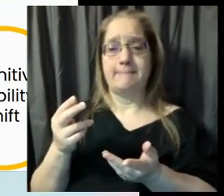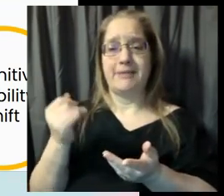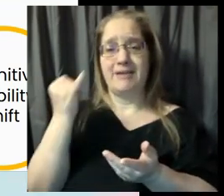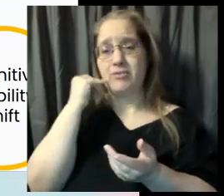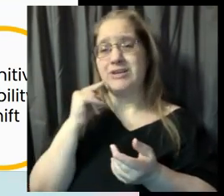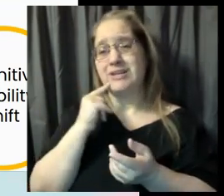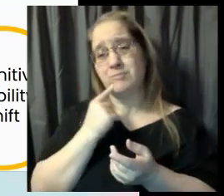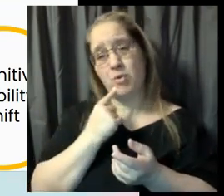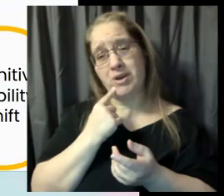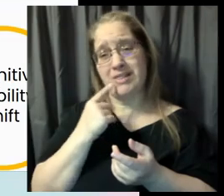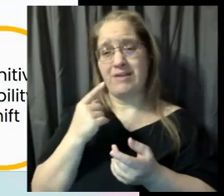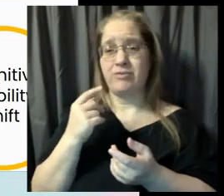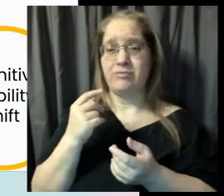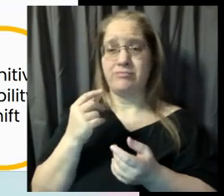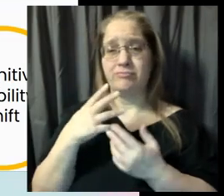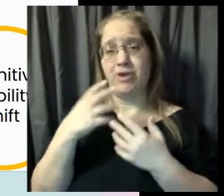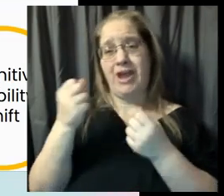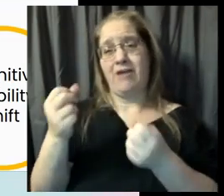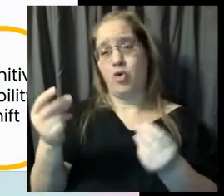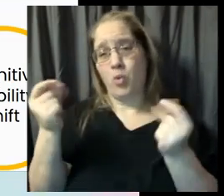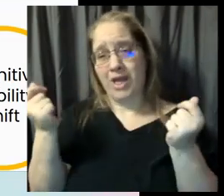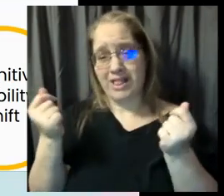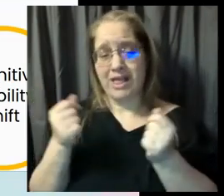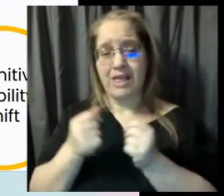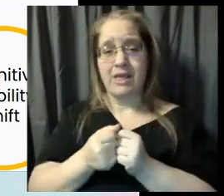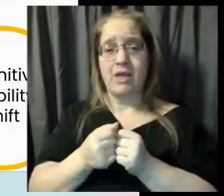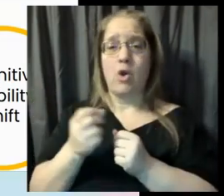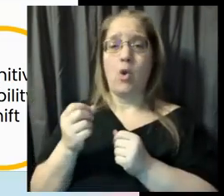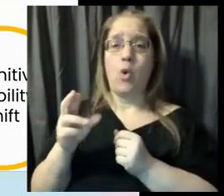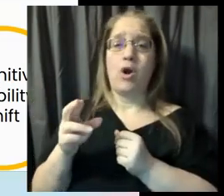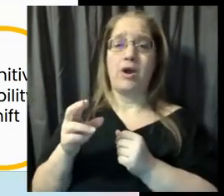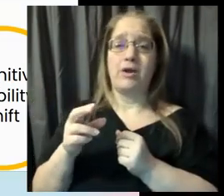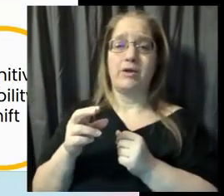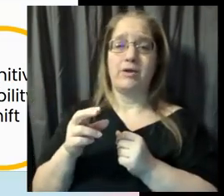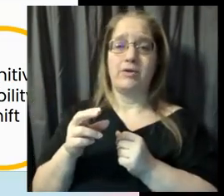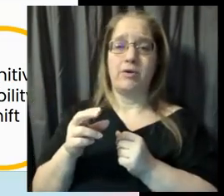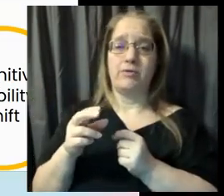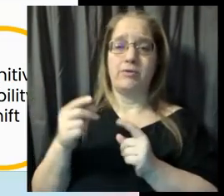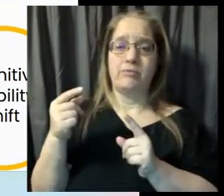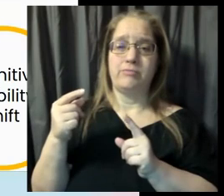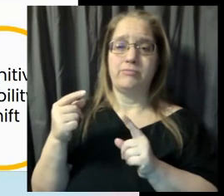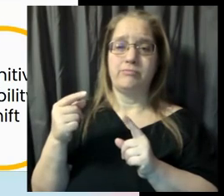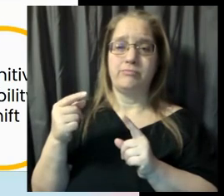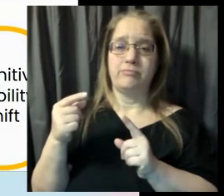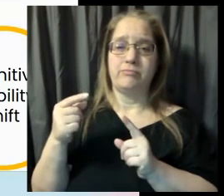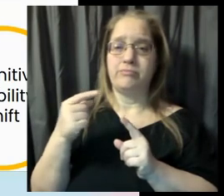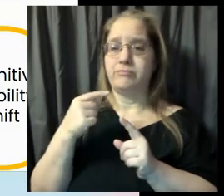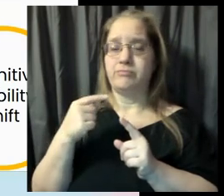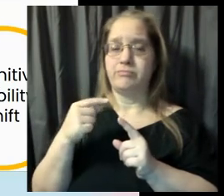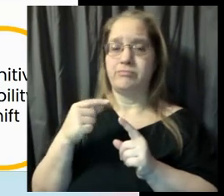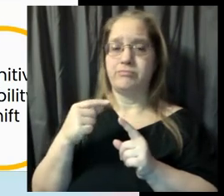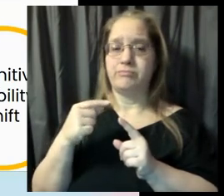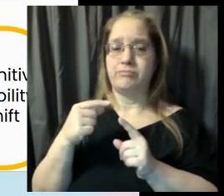disappointed, or if you have to give them a redirection, so taking a redirection from an adult. When the skill